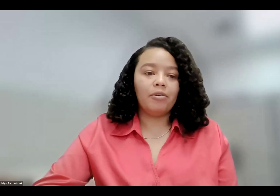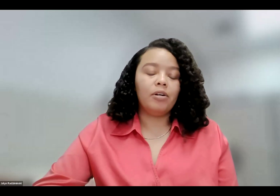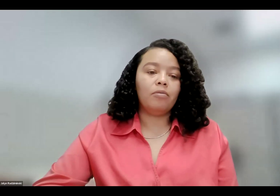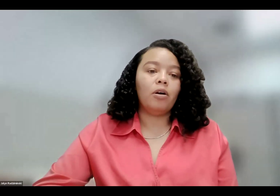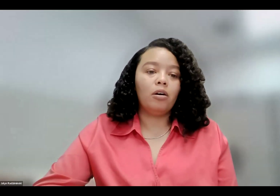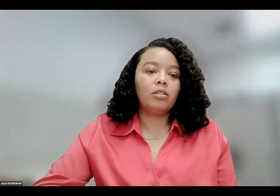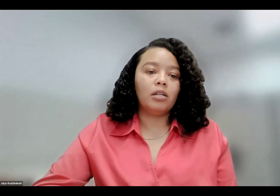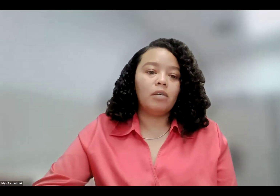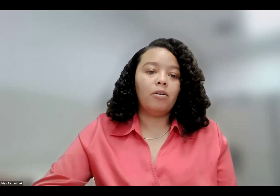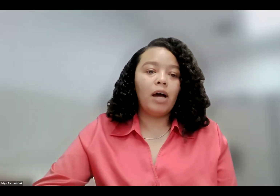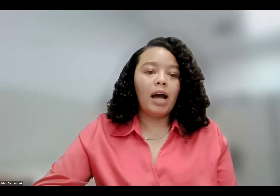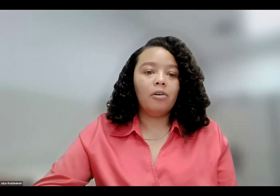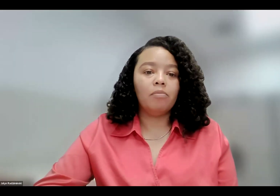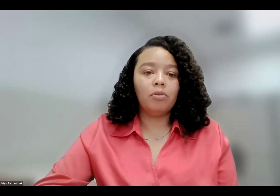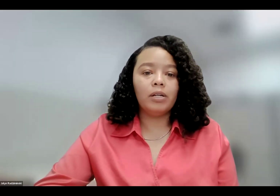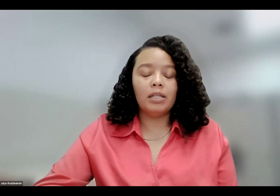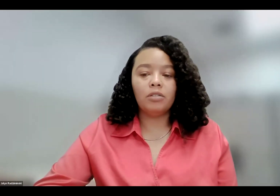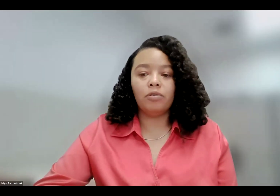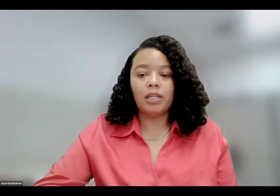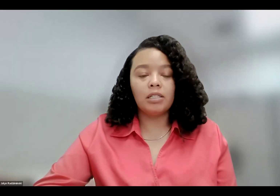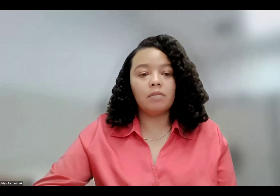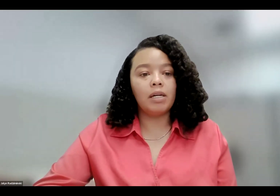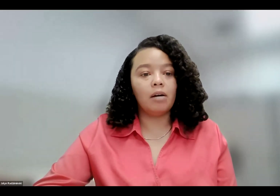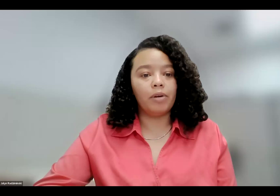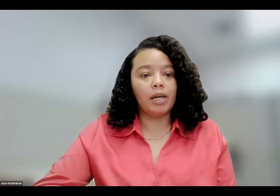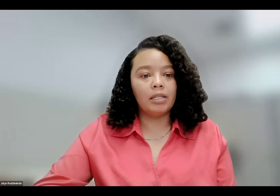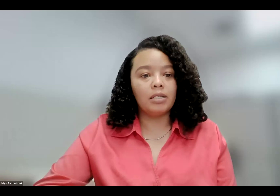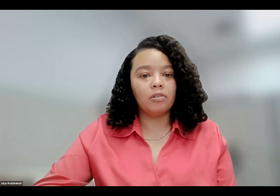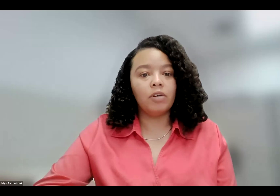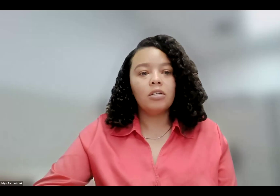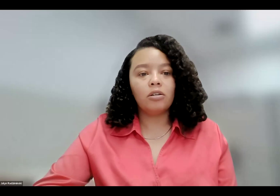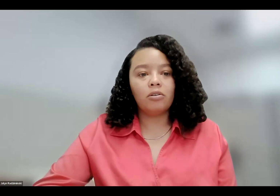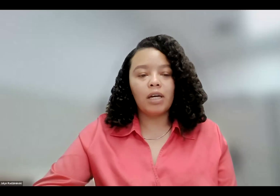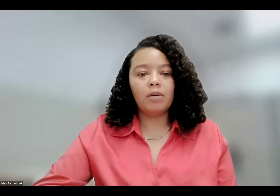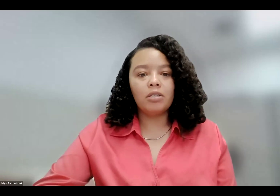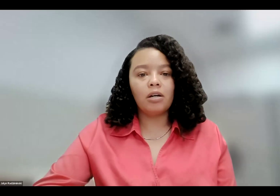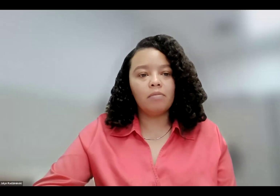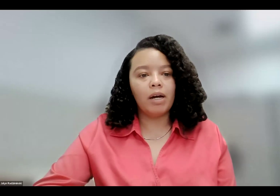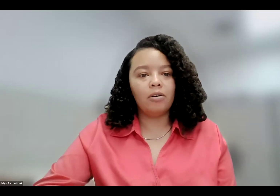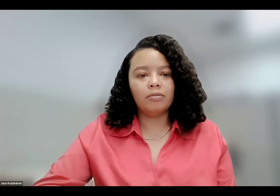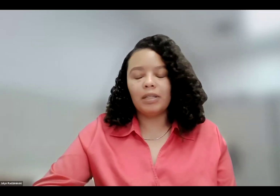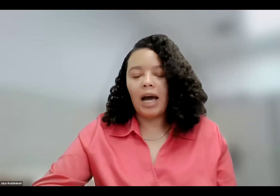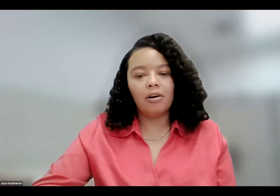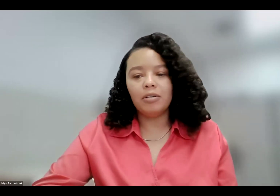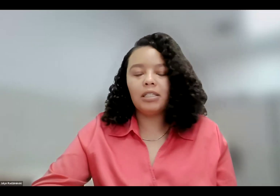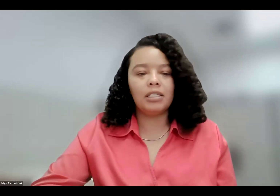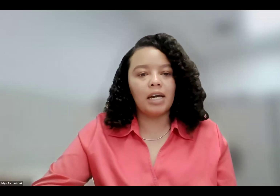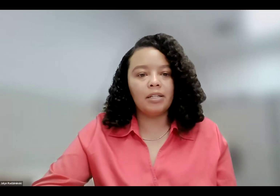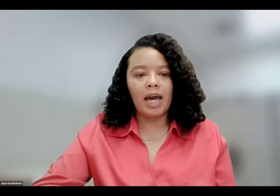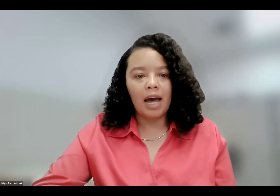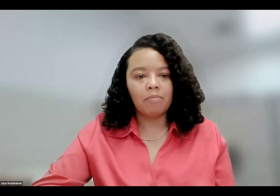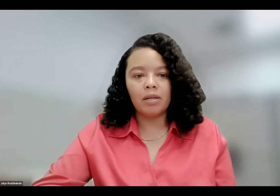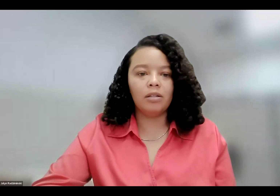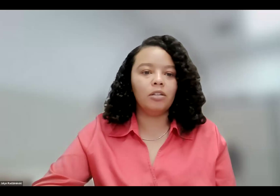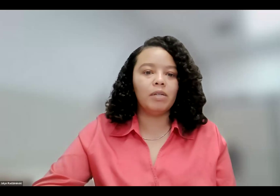Britt, and I were all talking about how important it is for things to be comprehensive. So can we talk about how does this